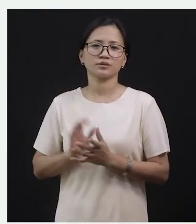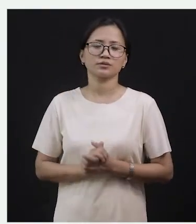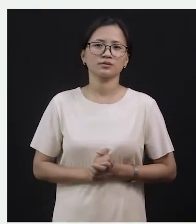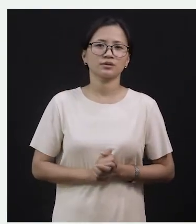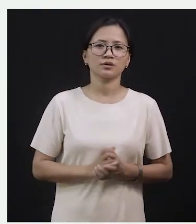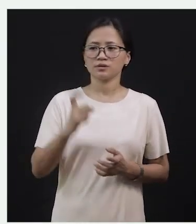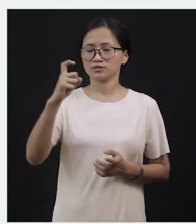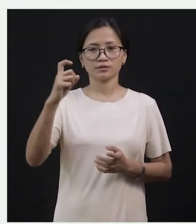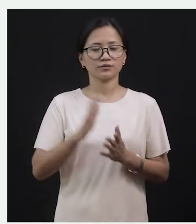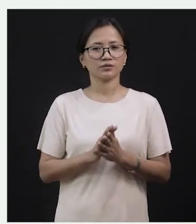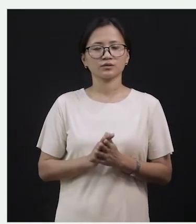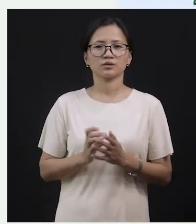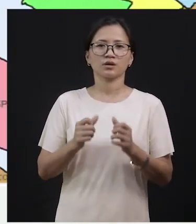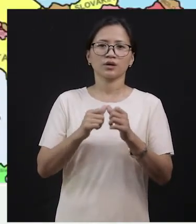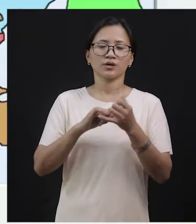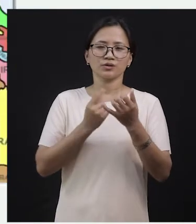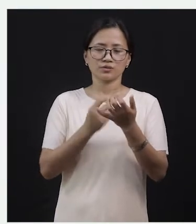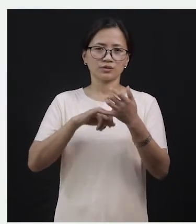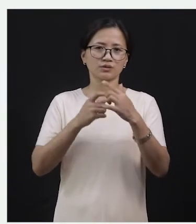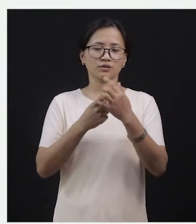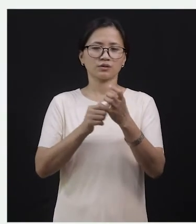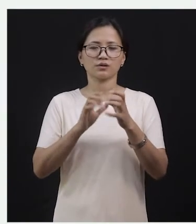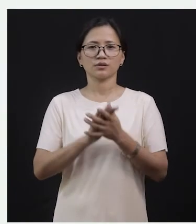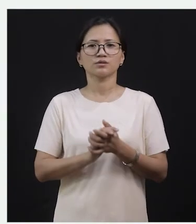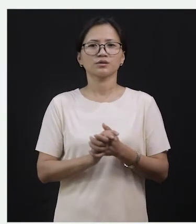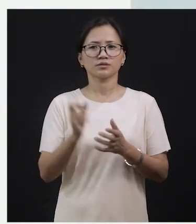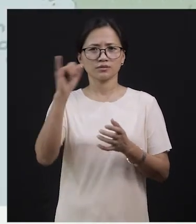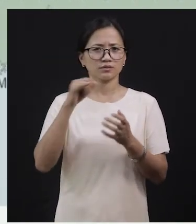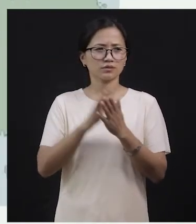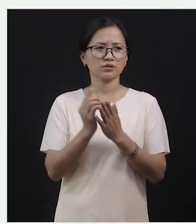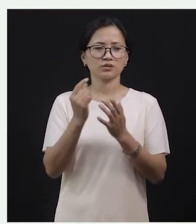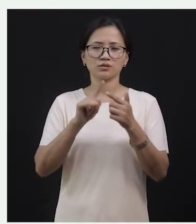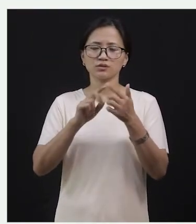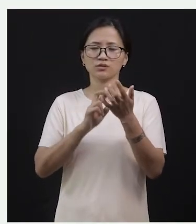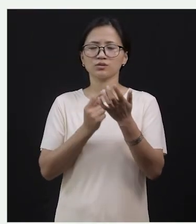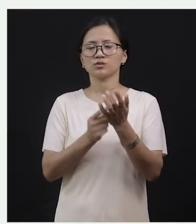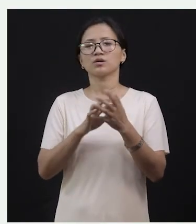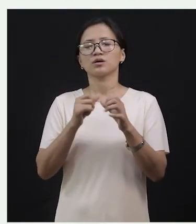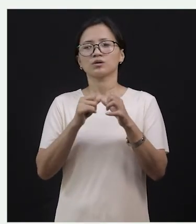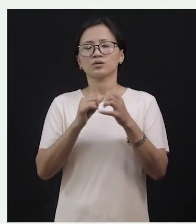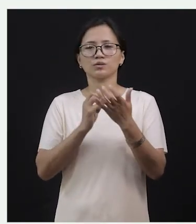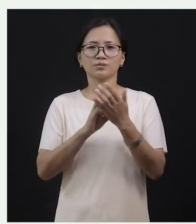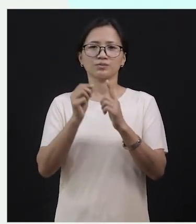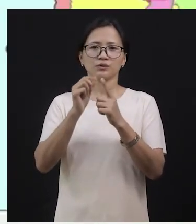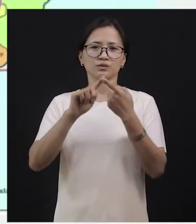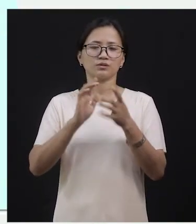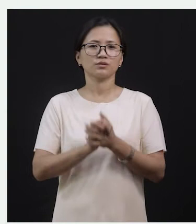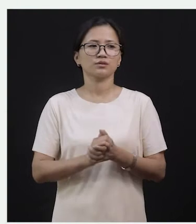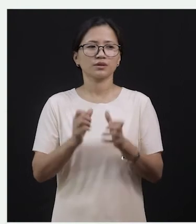Number 7 is Australia, 6th is Europe, 5th is